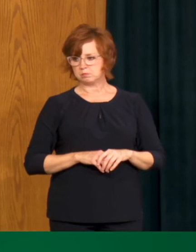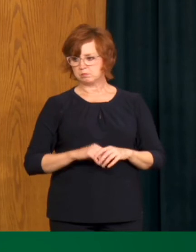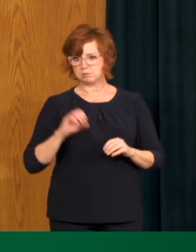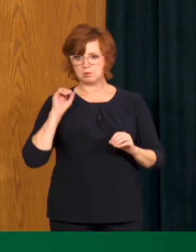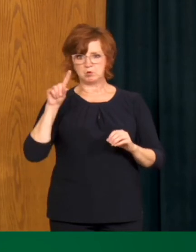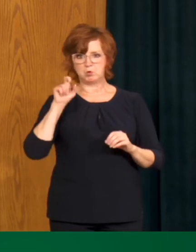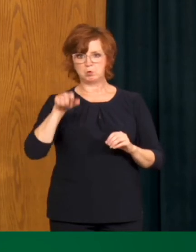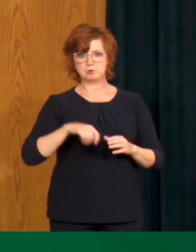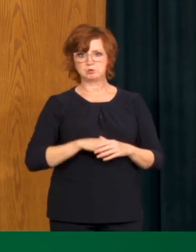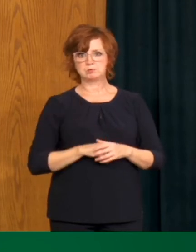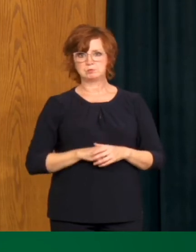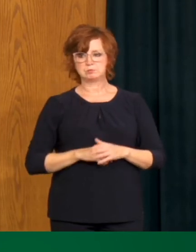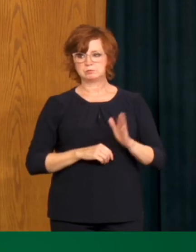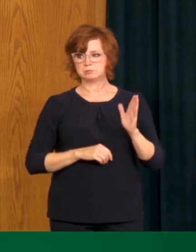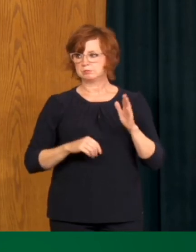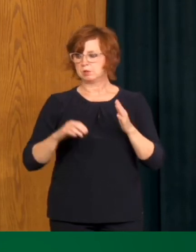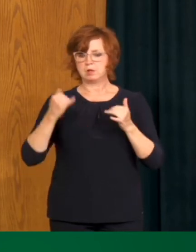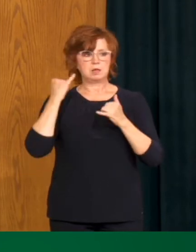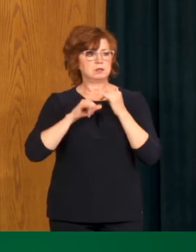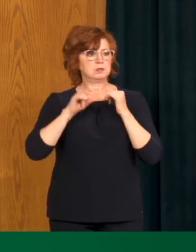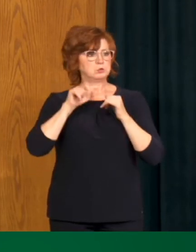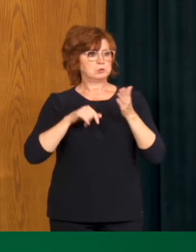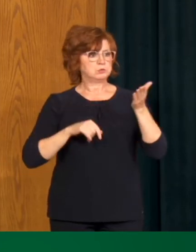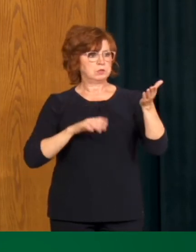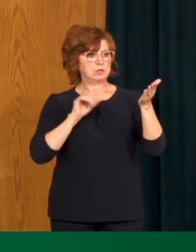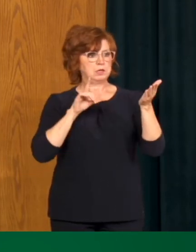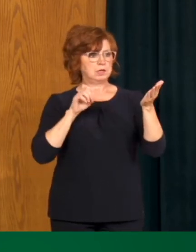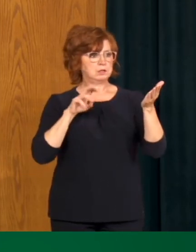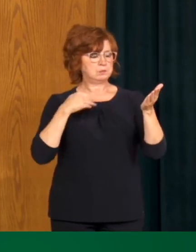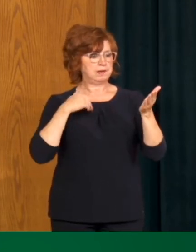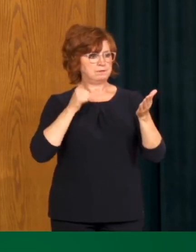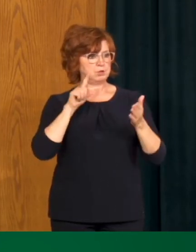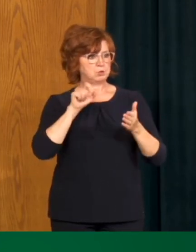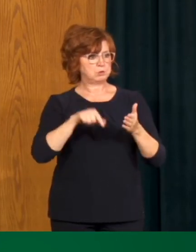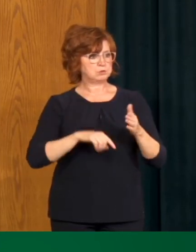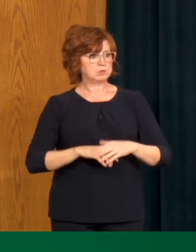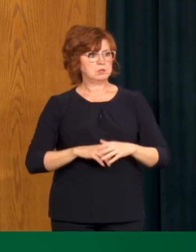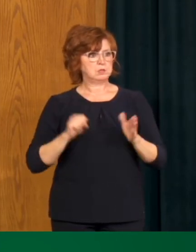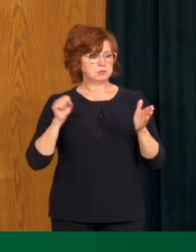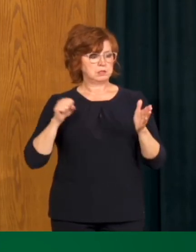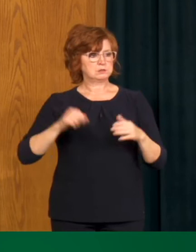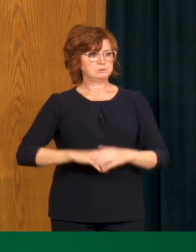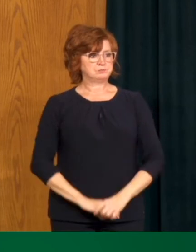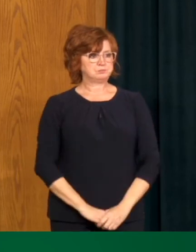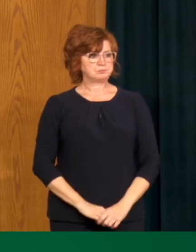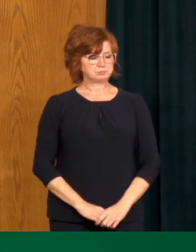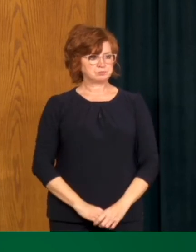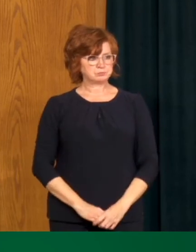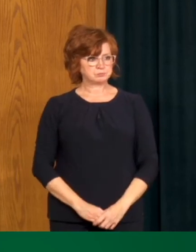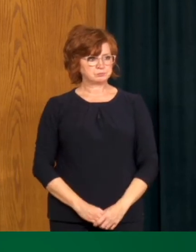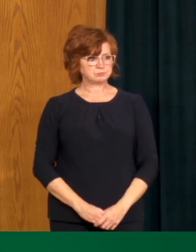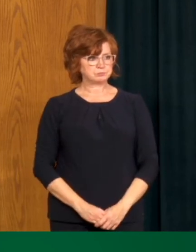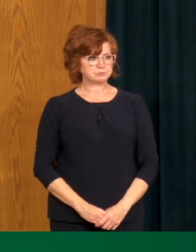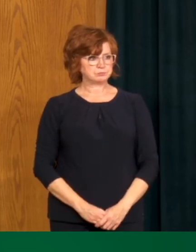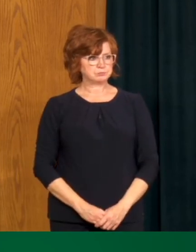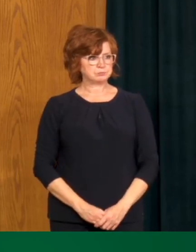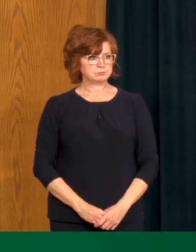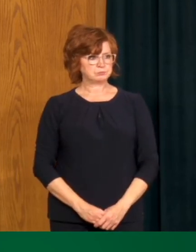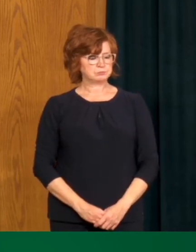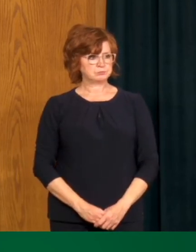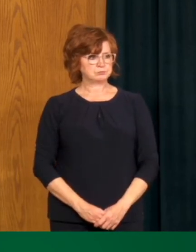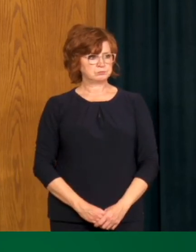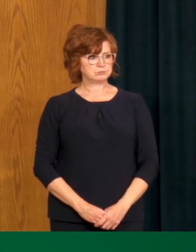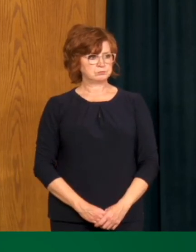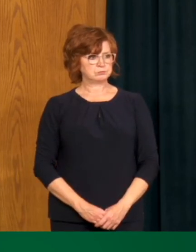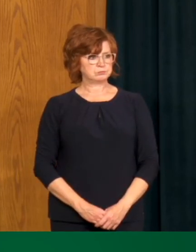No? And we'll take the last question in the room. Adam, do you have another question? Yes. Why isn't mask usage as